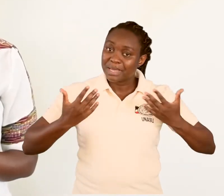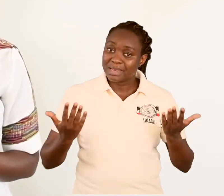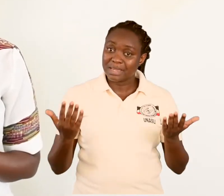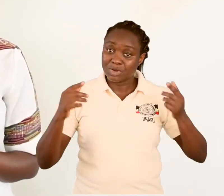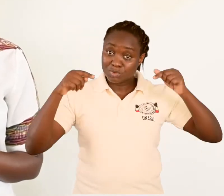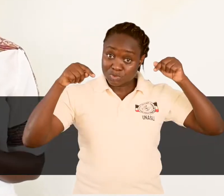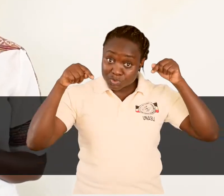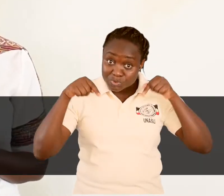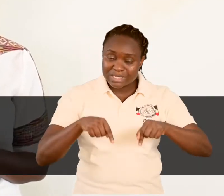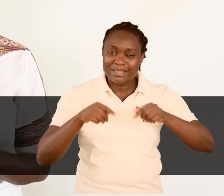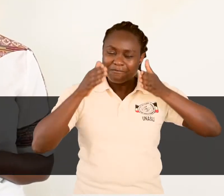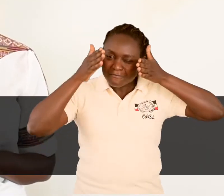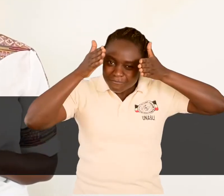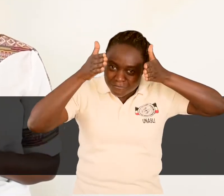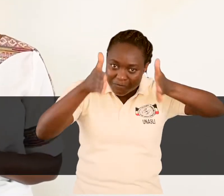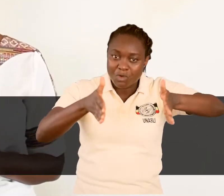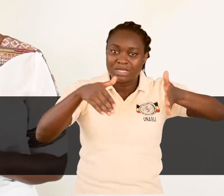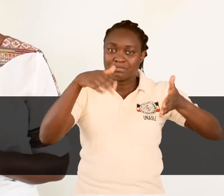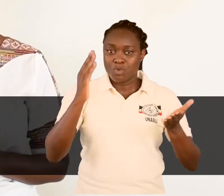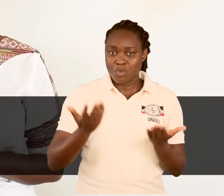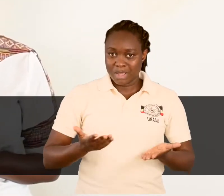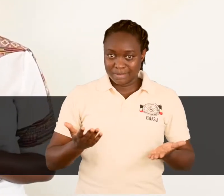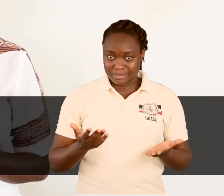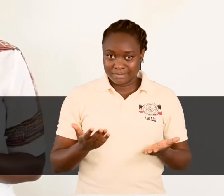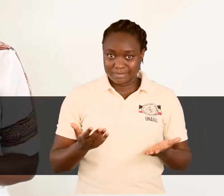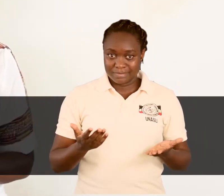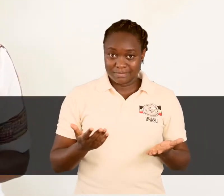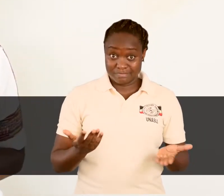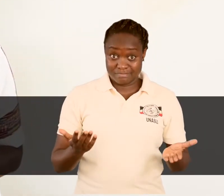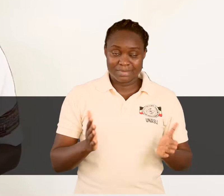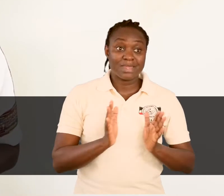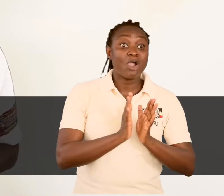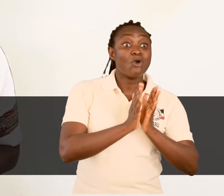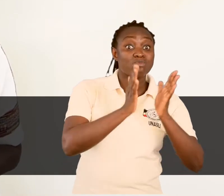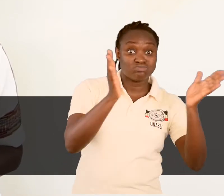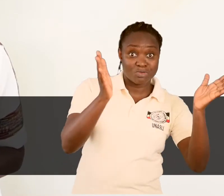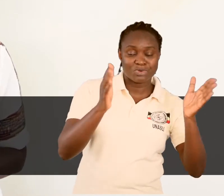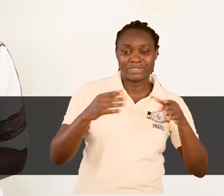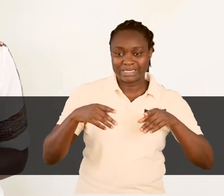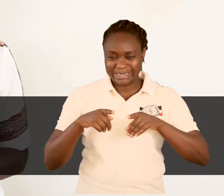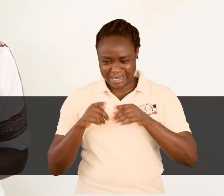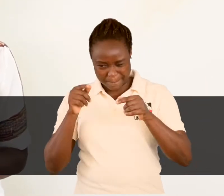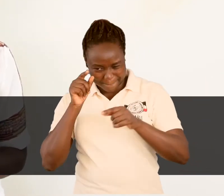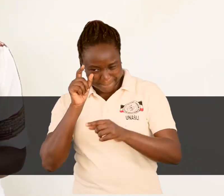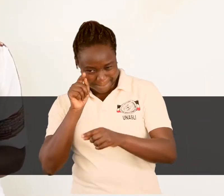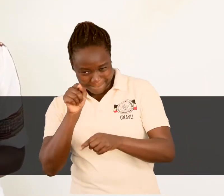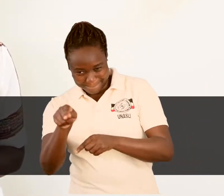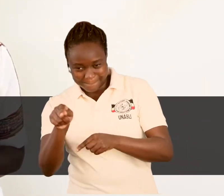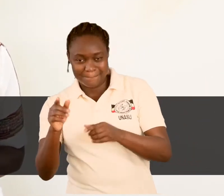be on proper nouns and common nouns.